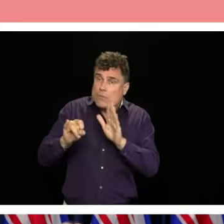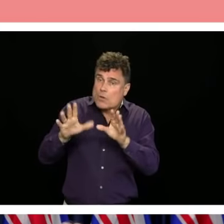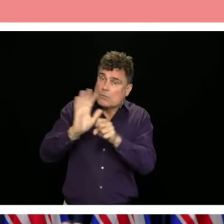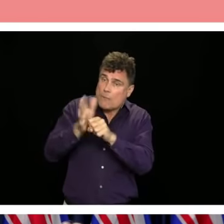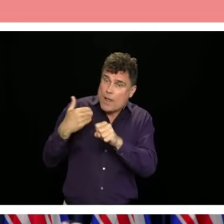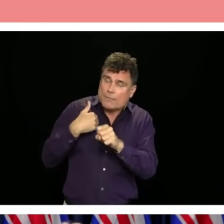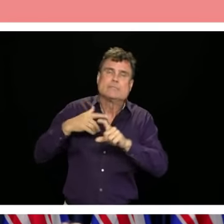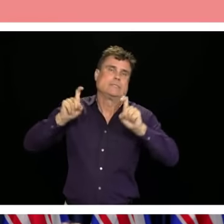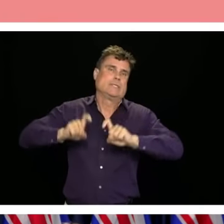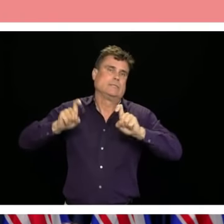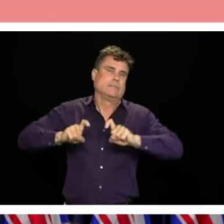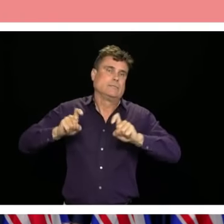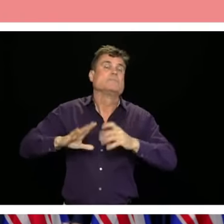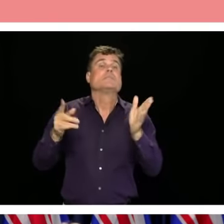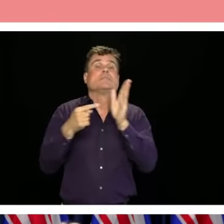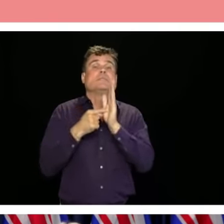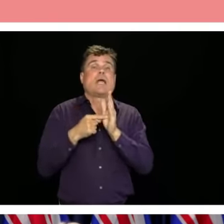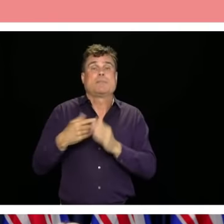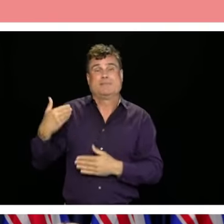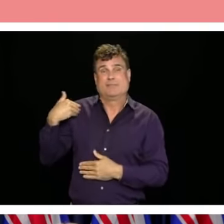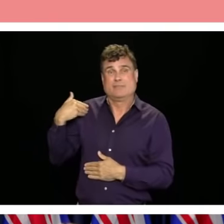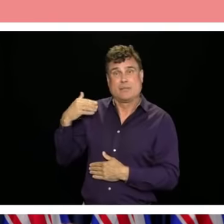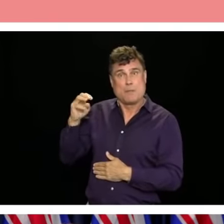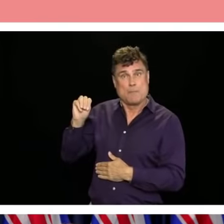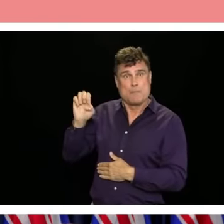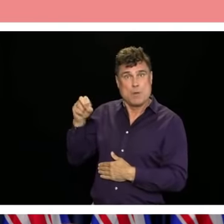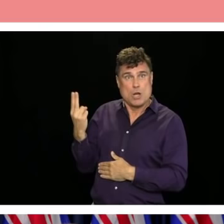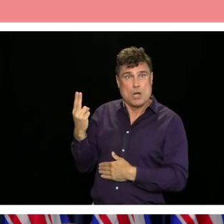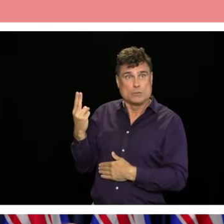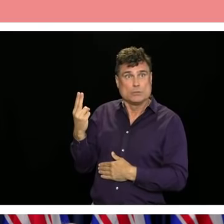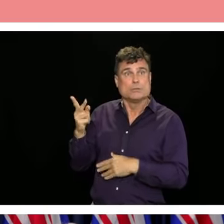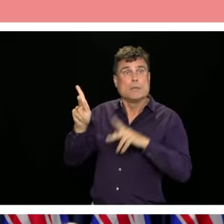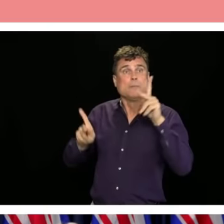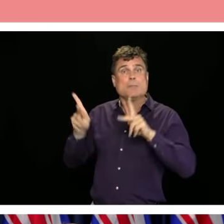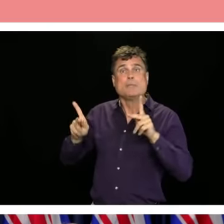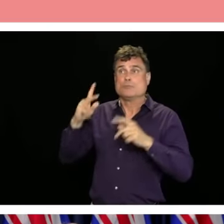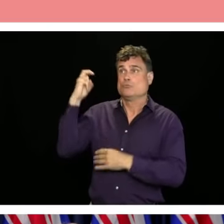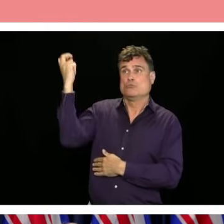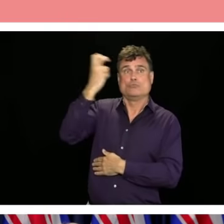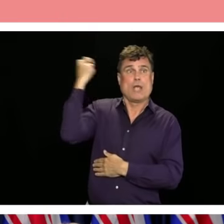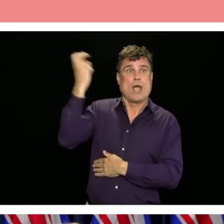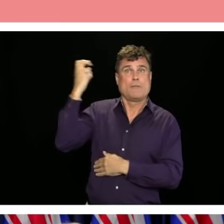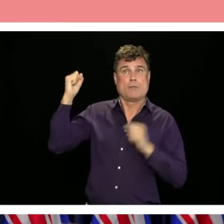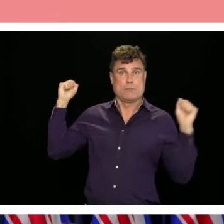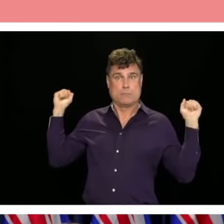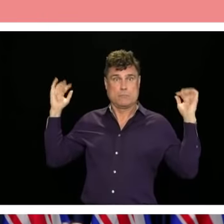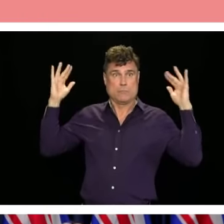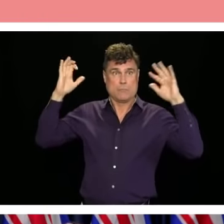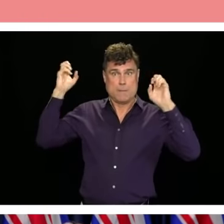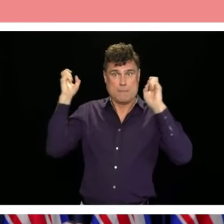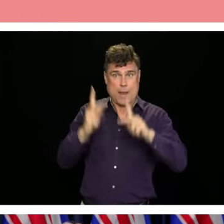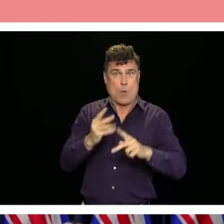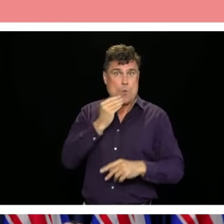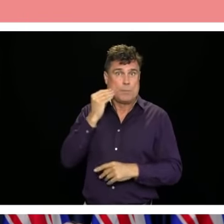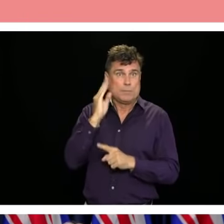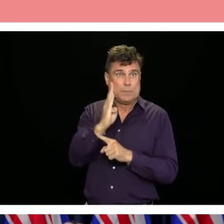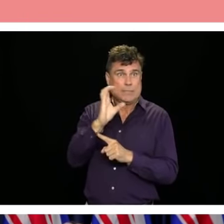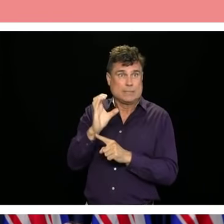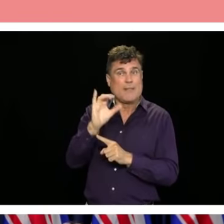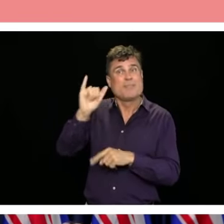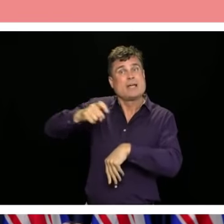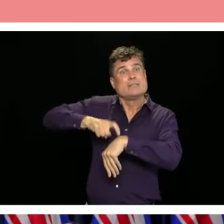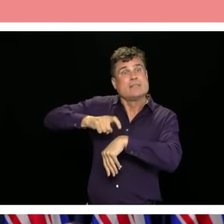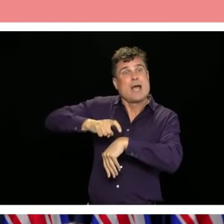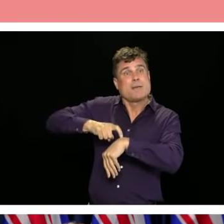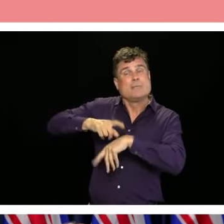when many people were coming back from travel, where we did not have testing available as widely around the